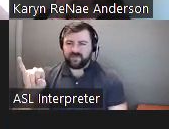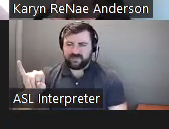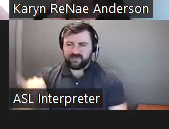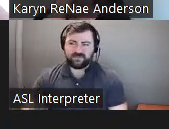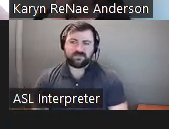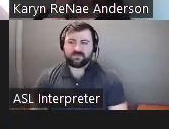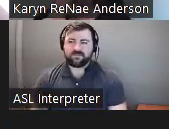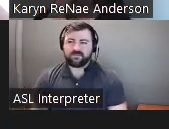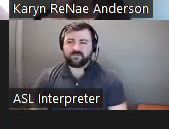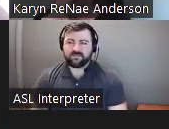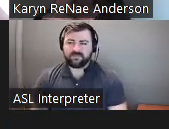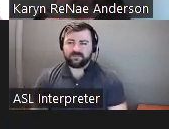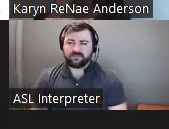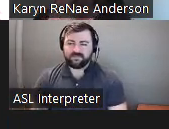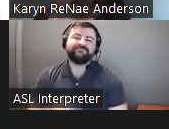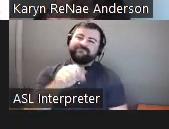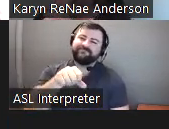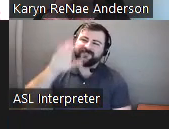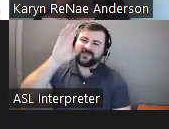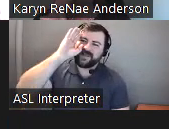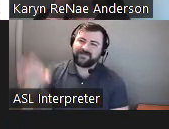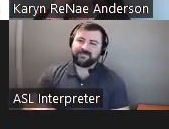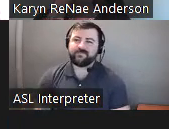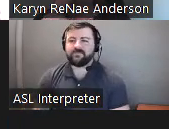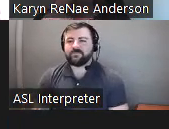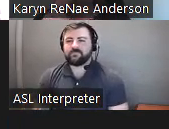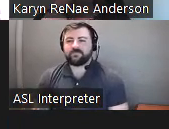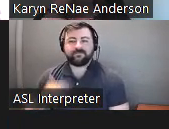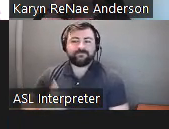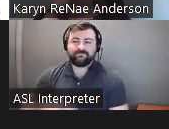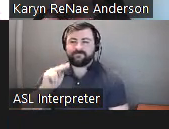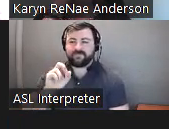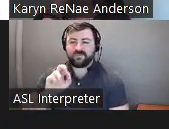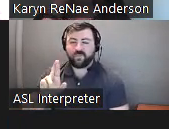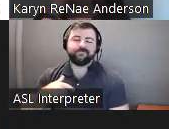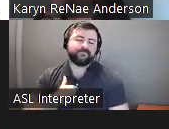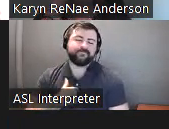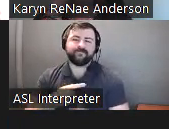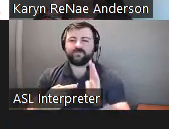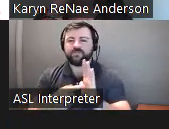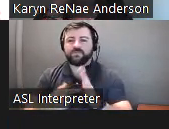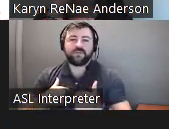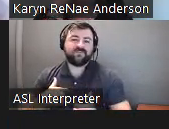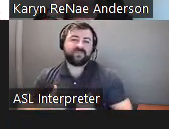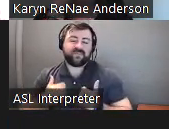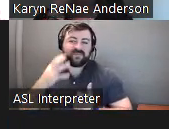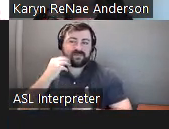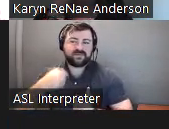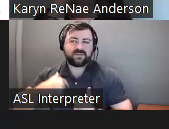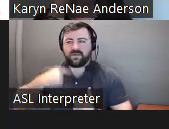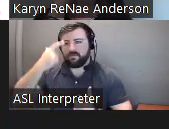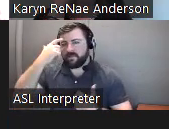Nora's hand up, correct? Yes. Hi. All right. Hi. I'm Nora. I represent, I have lived experience. I've had a mental